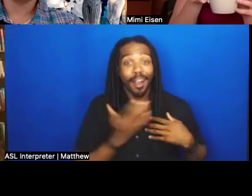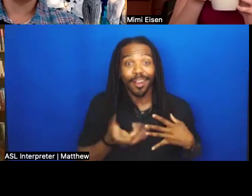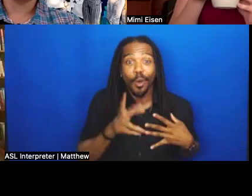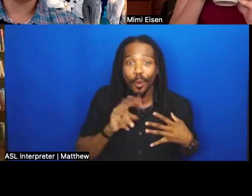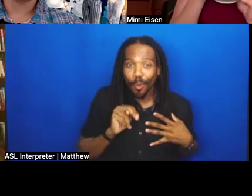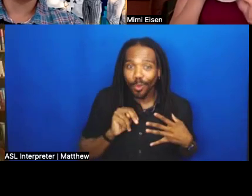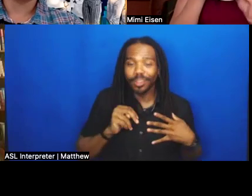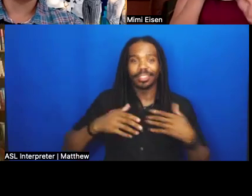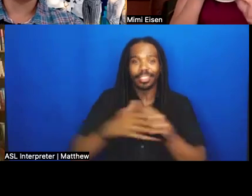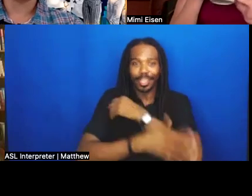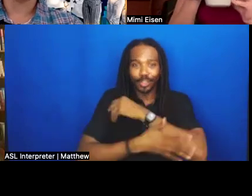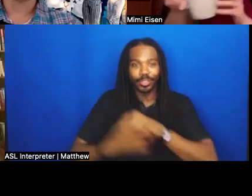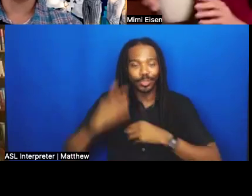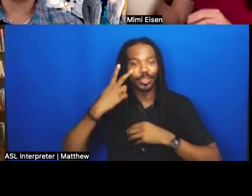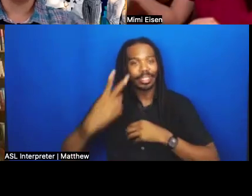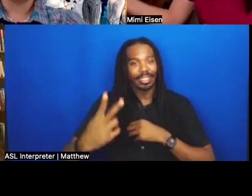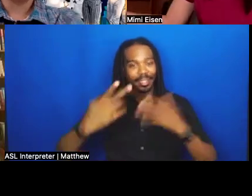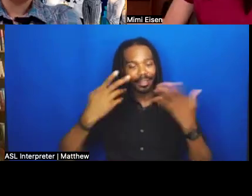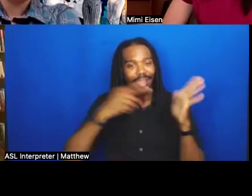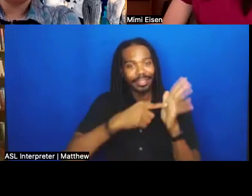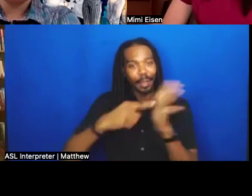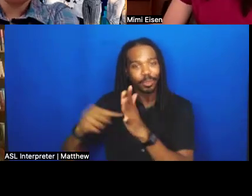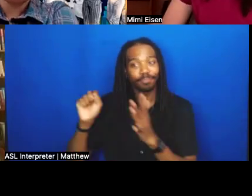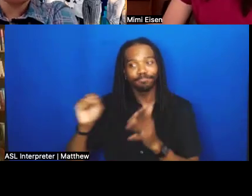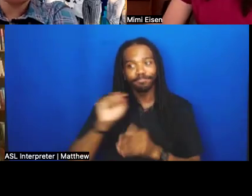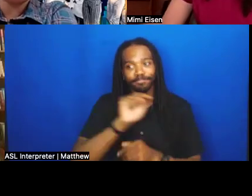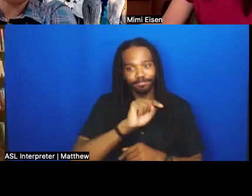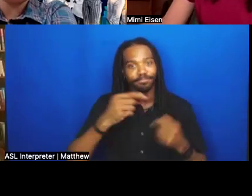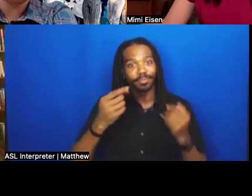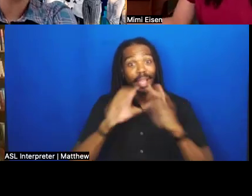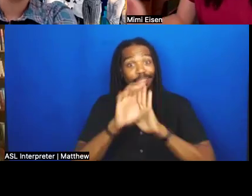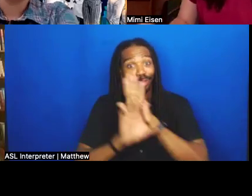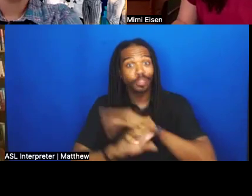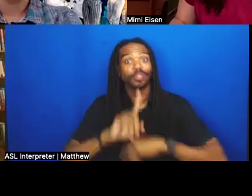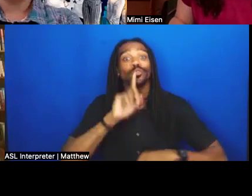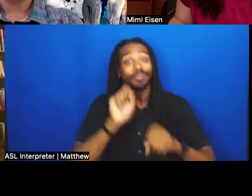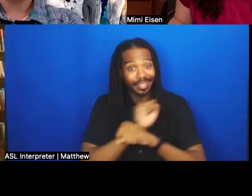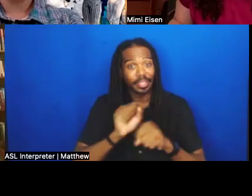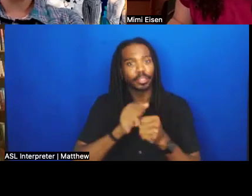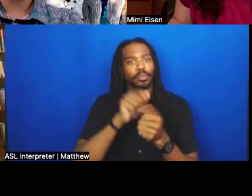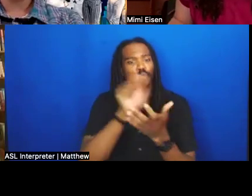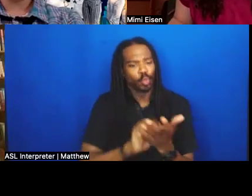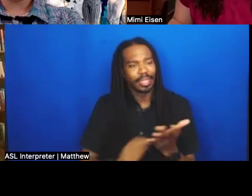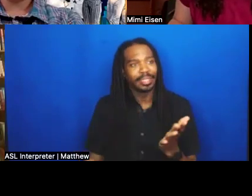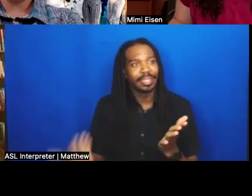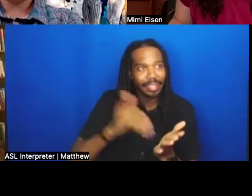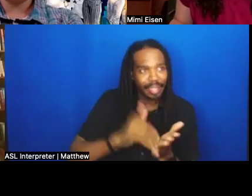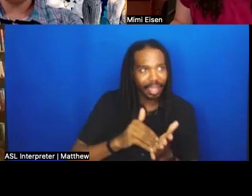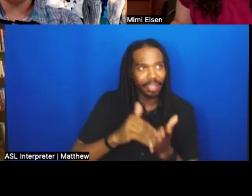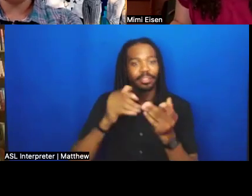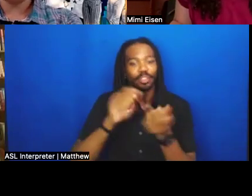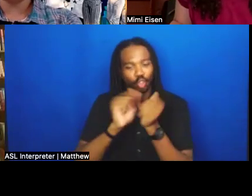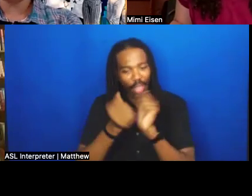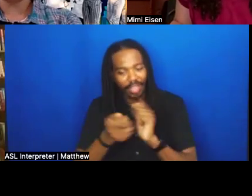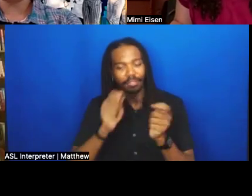these examples of constitutions actually getting rewritten and completely revised in a particularly